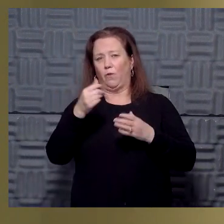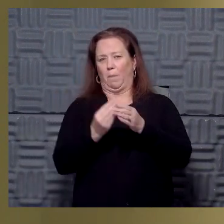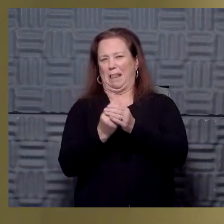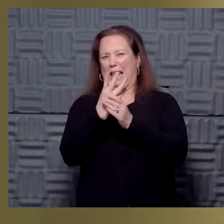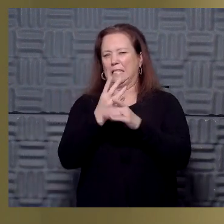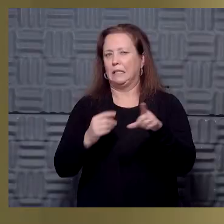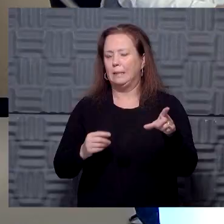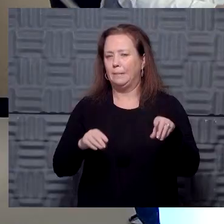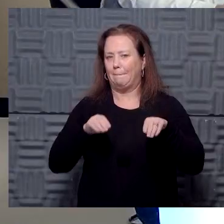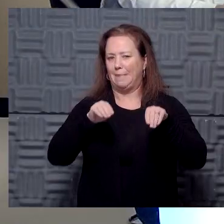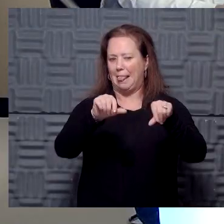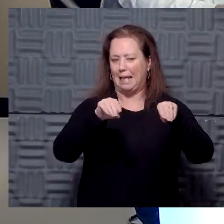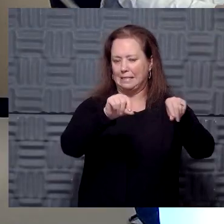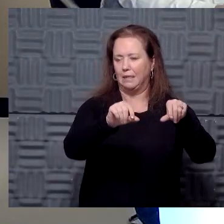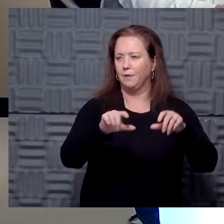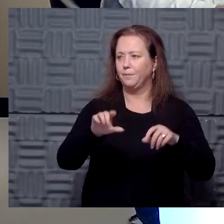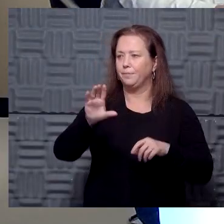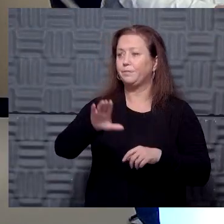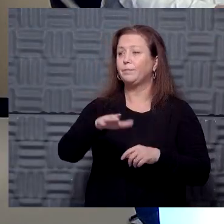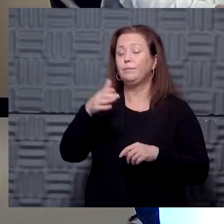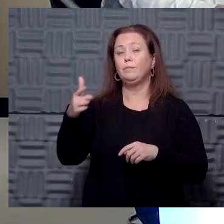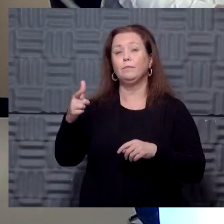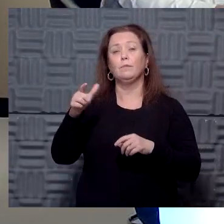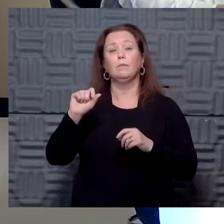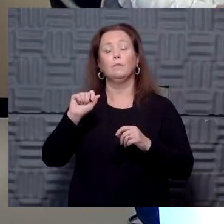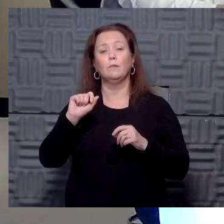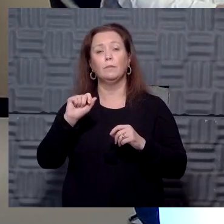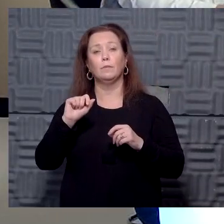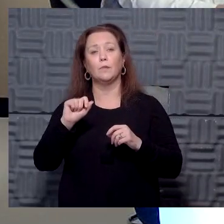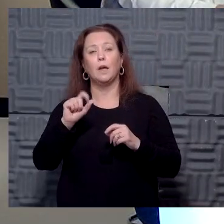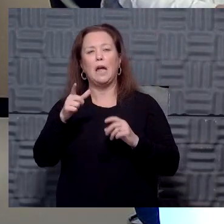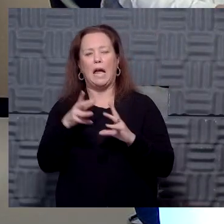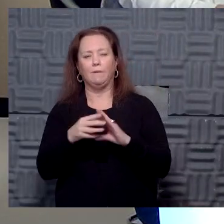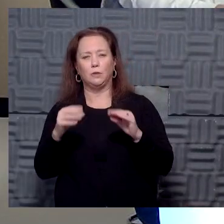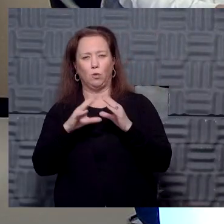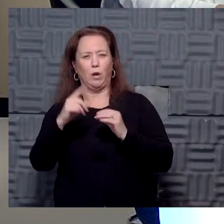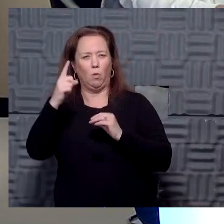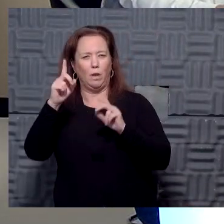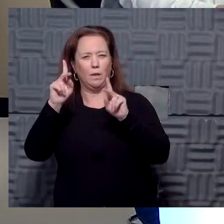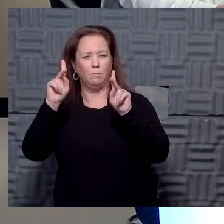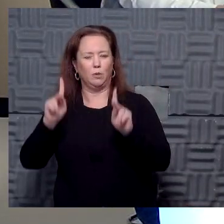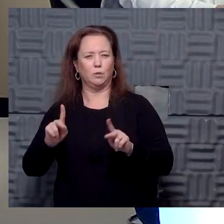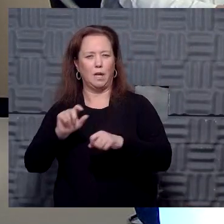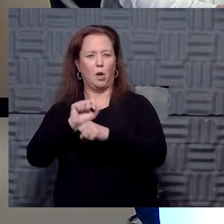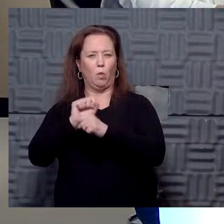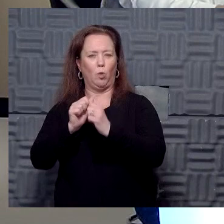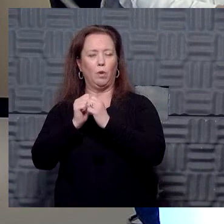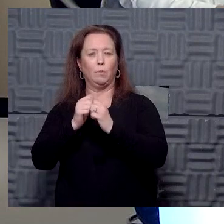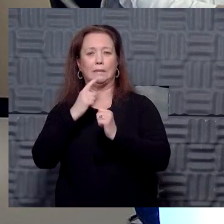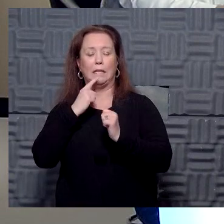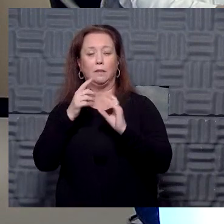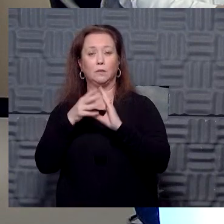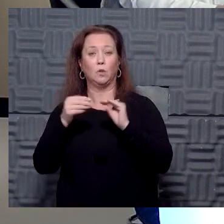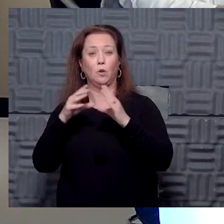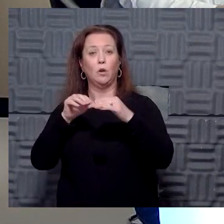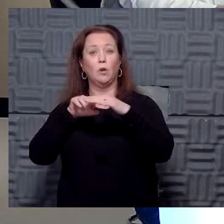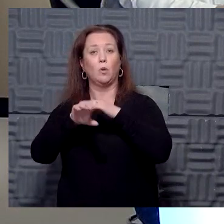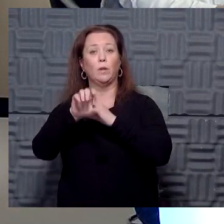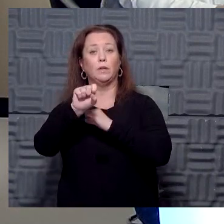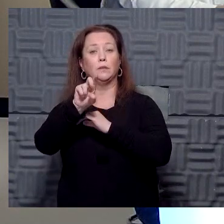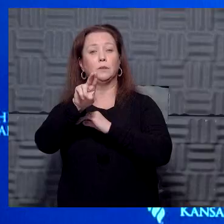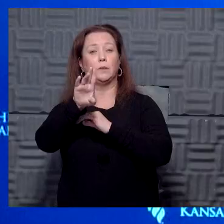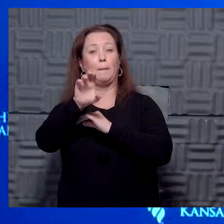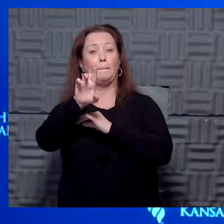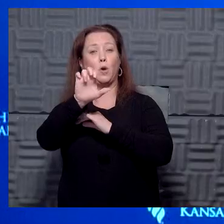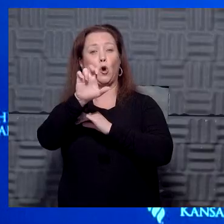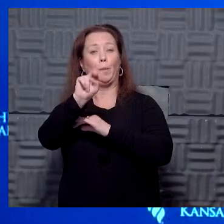here's in terms of going in- here's what I heard. So this is a story. One of the folks I work with very closely was telling a story of trying to go to Suburban Lawn and Garden